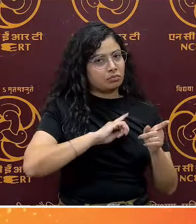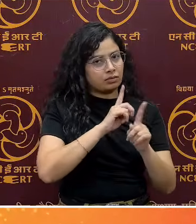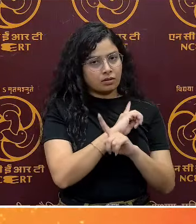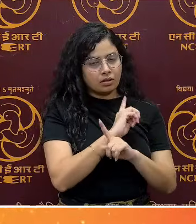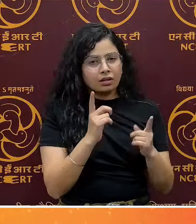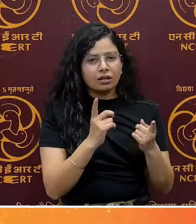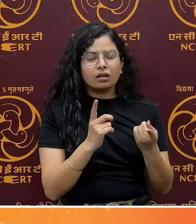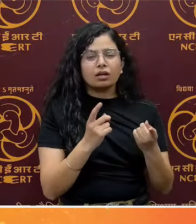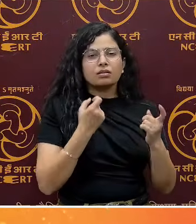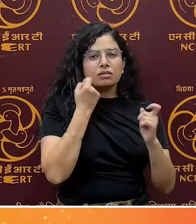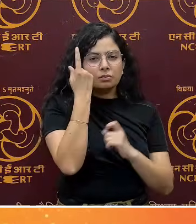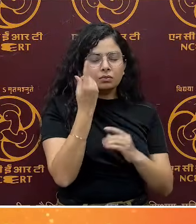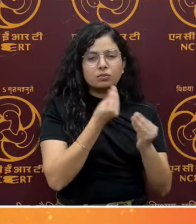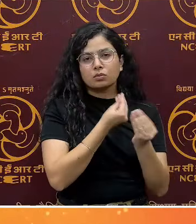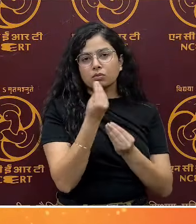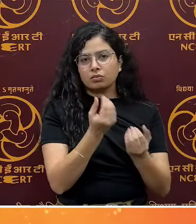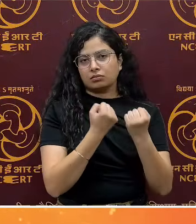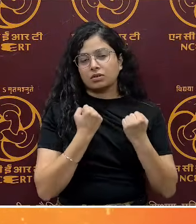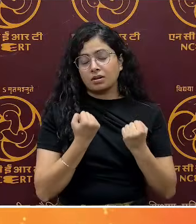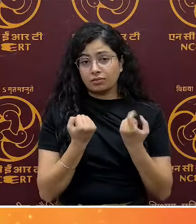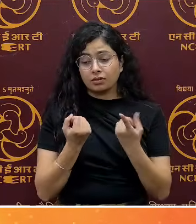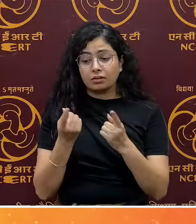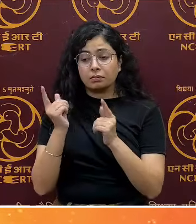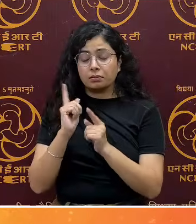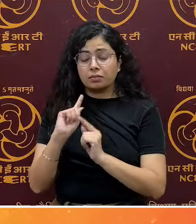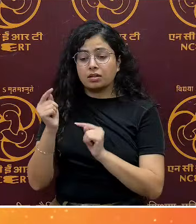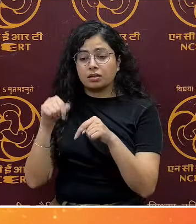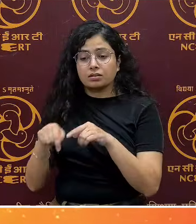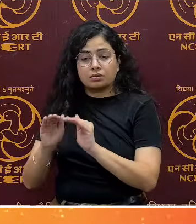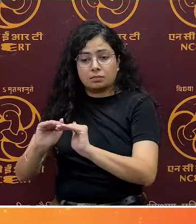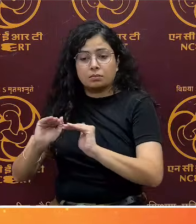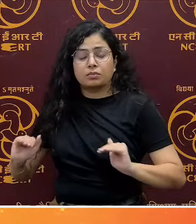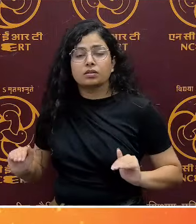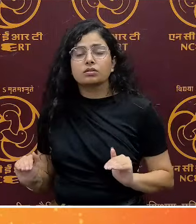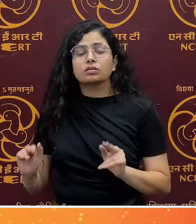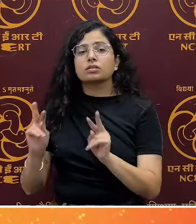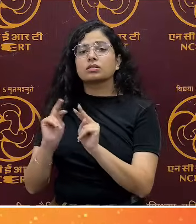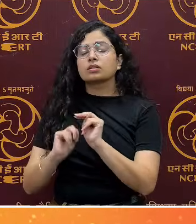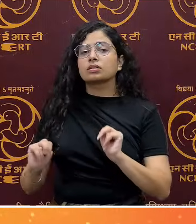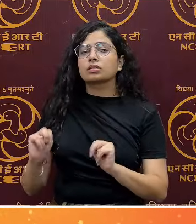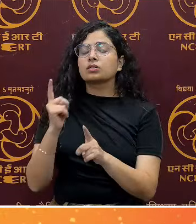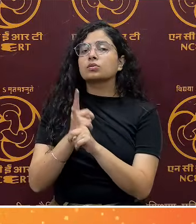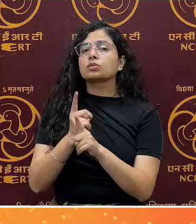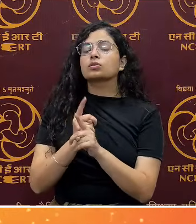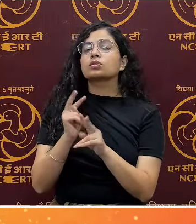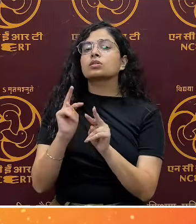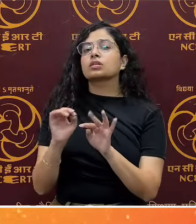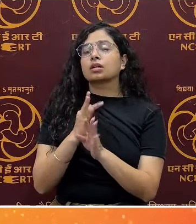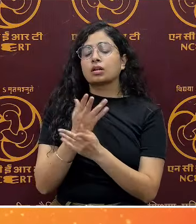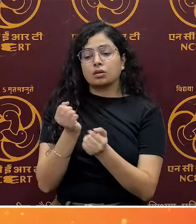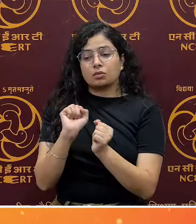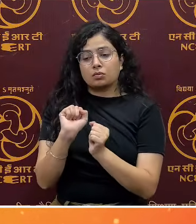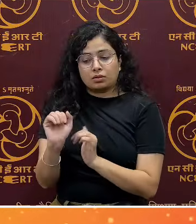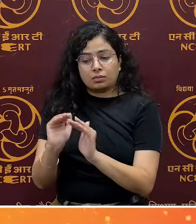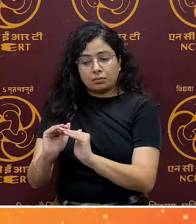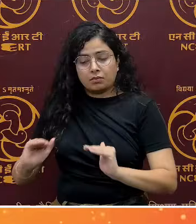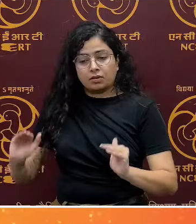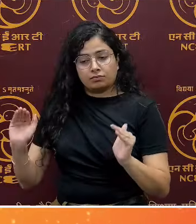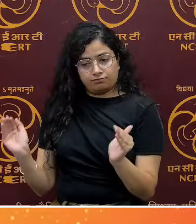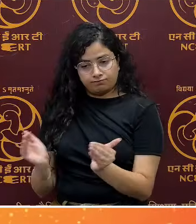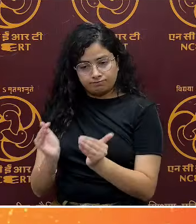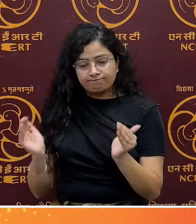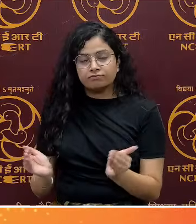Right. So students and teachers need to encourage their students to work on